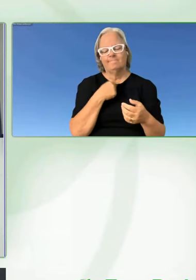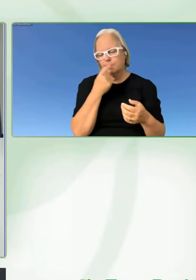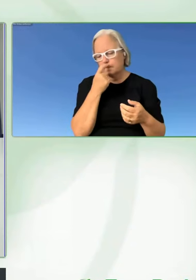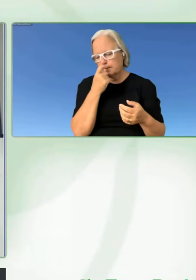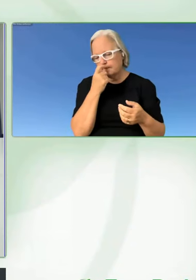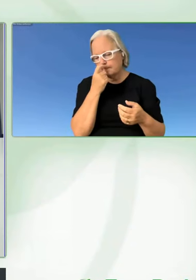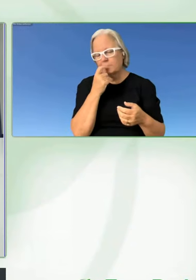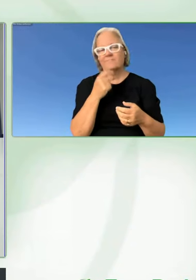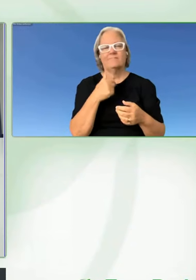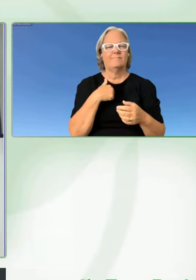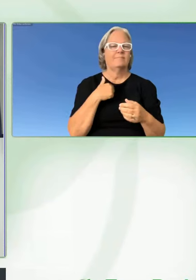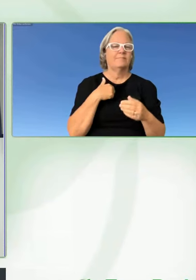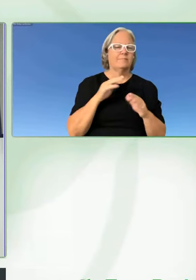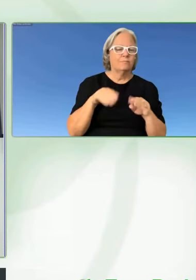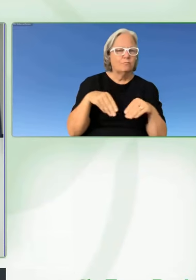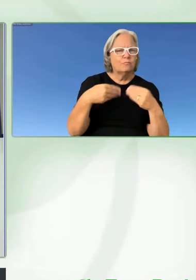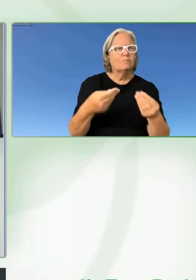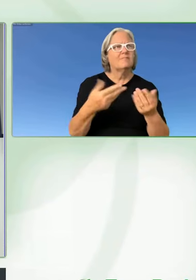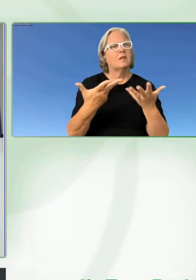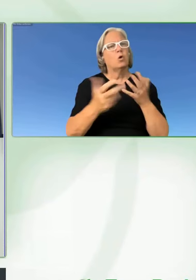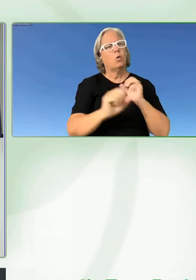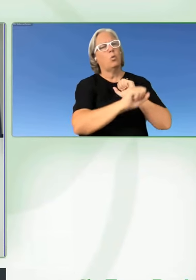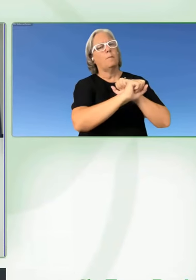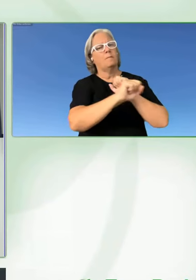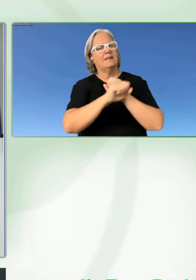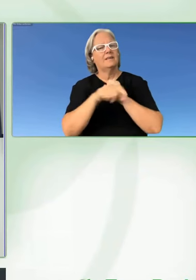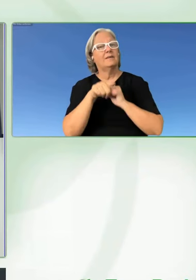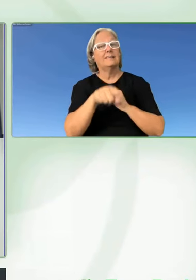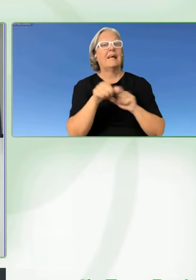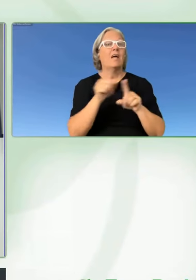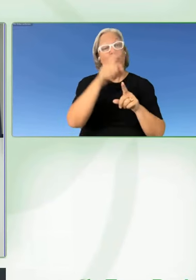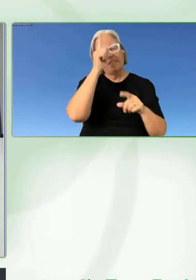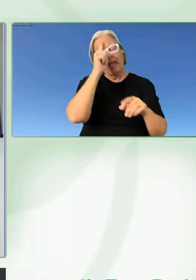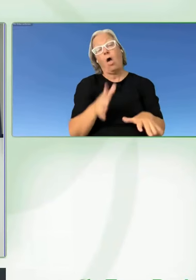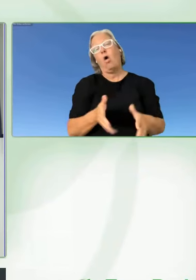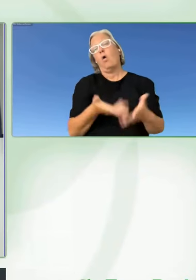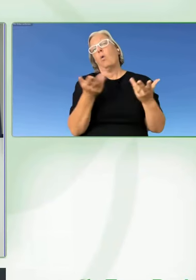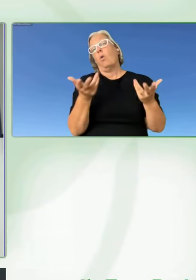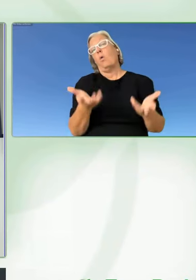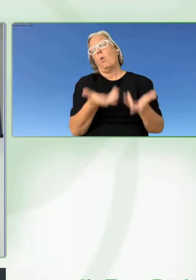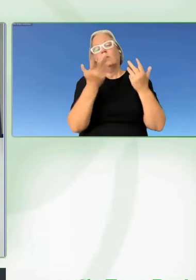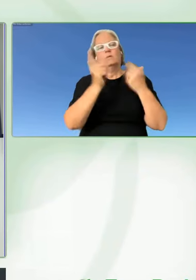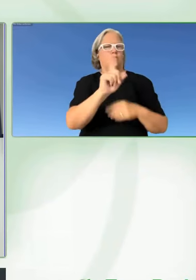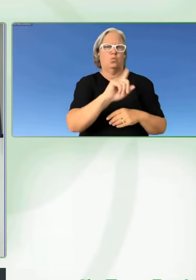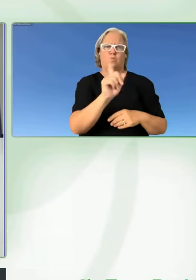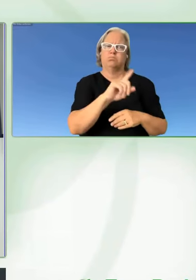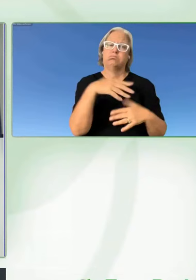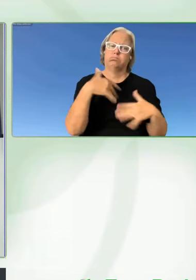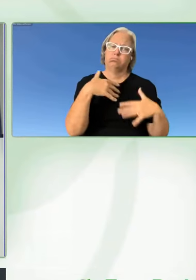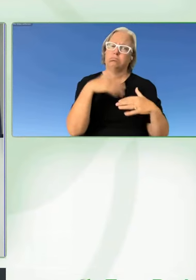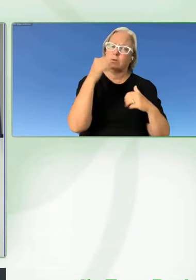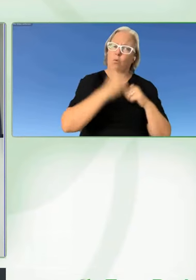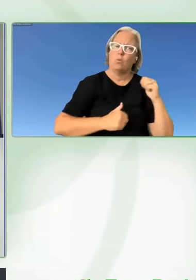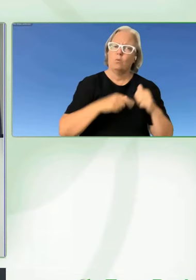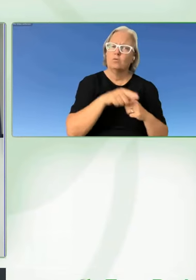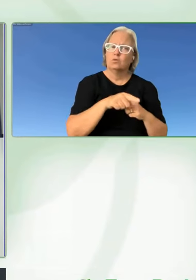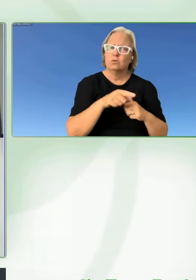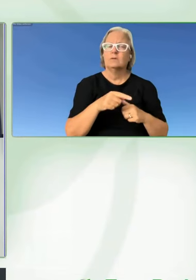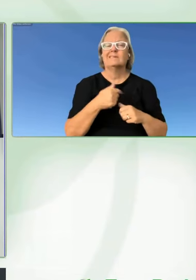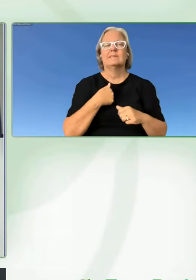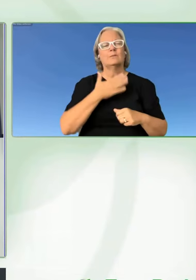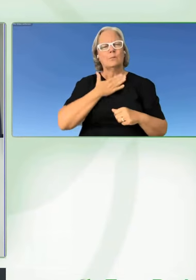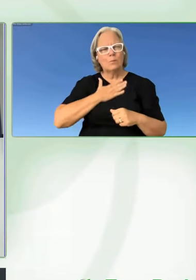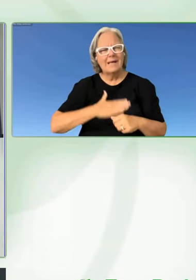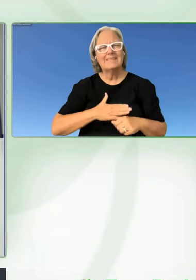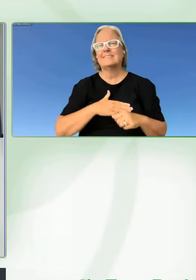presented a campaign, it was not an easy decision, because we wanted to reach out